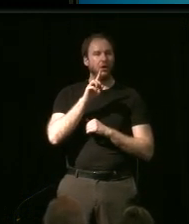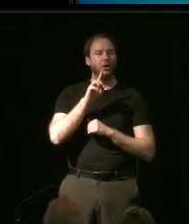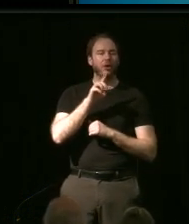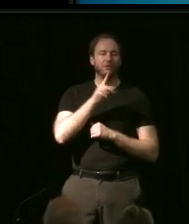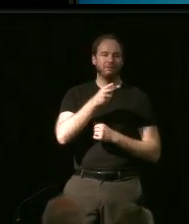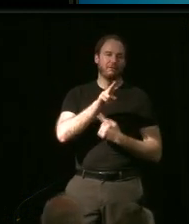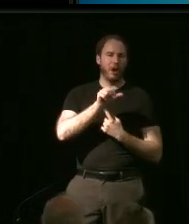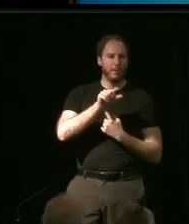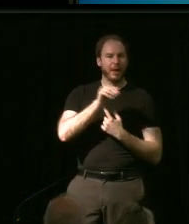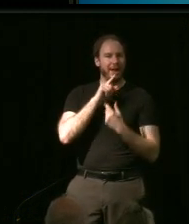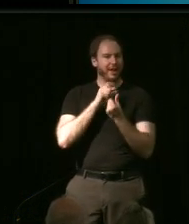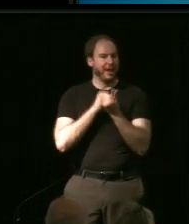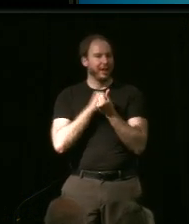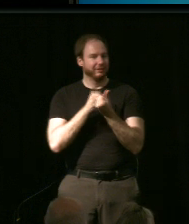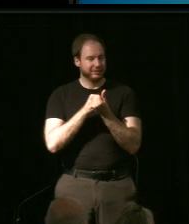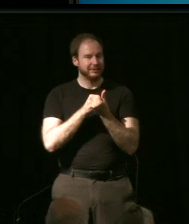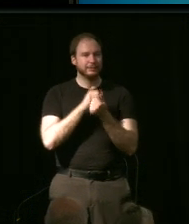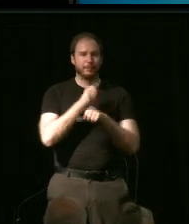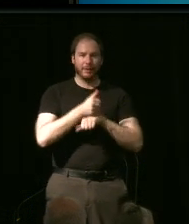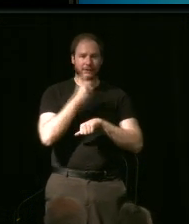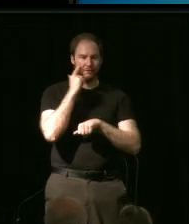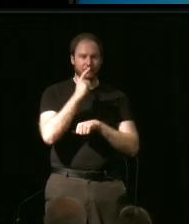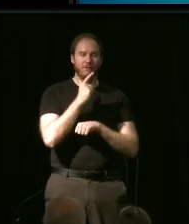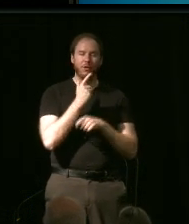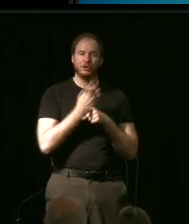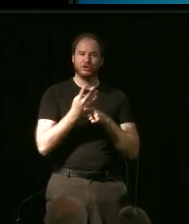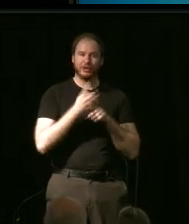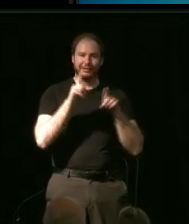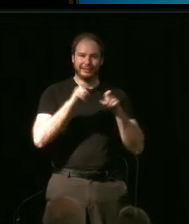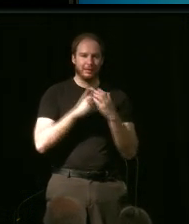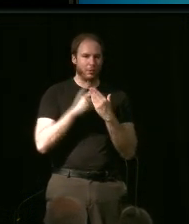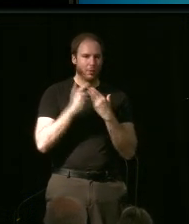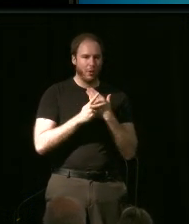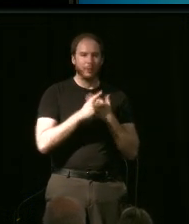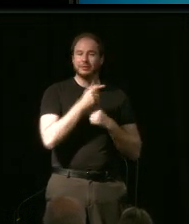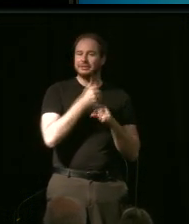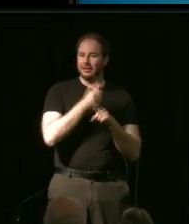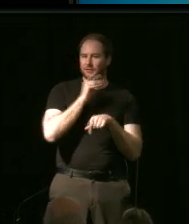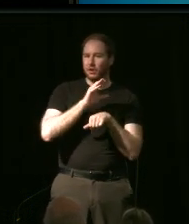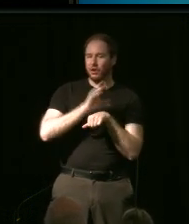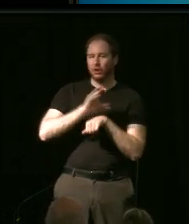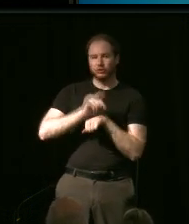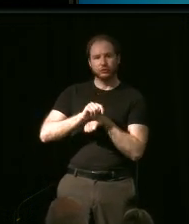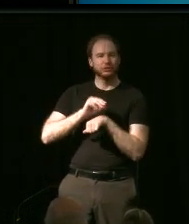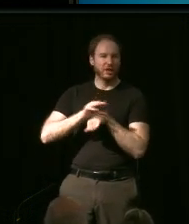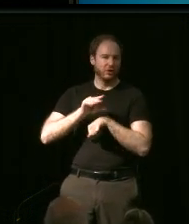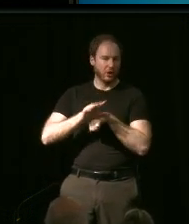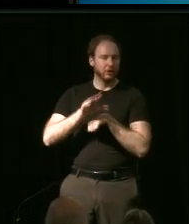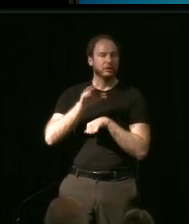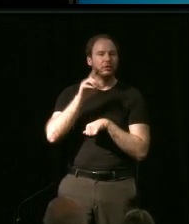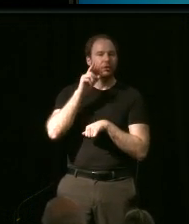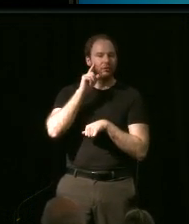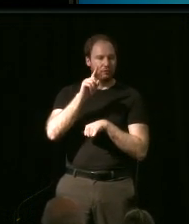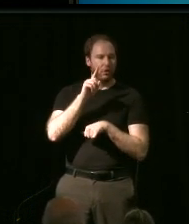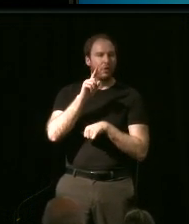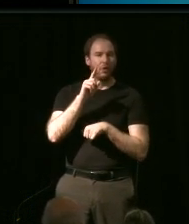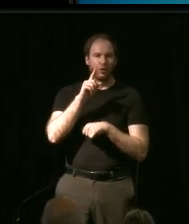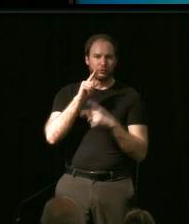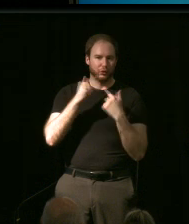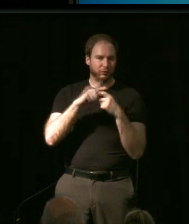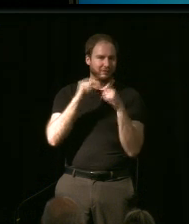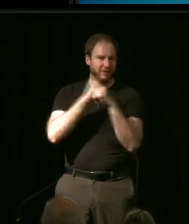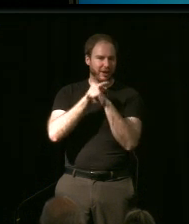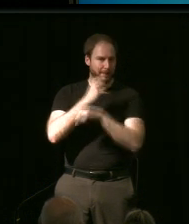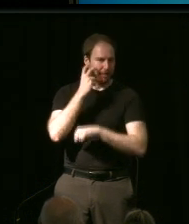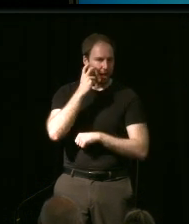advocacy-based sponsored genetic testing programs. As a consult to Spark Therapeutics and the Foundation Fighting Blindness,